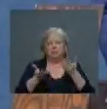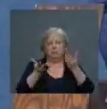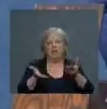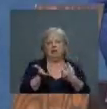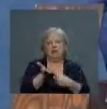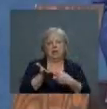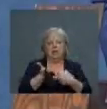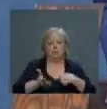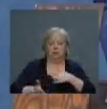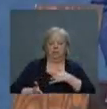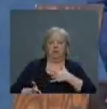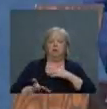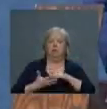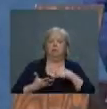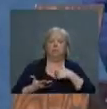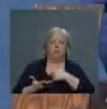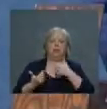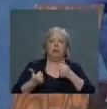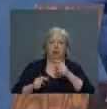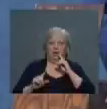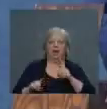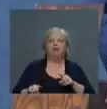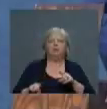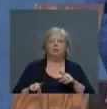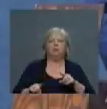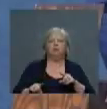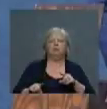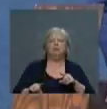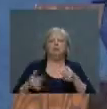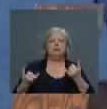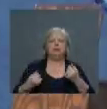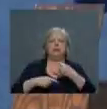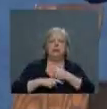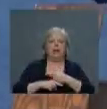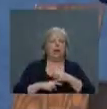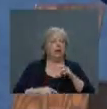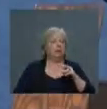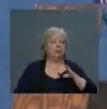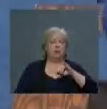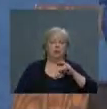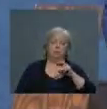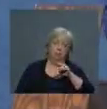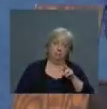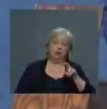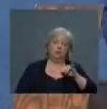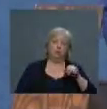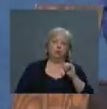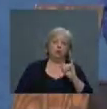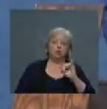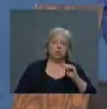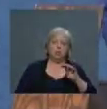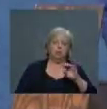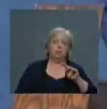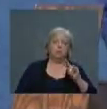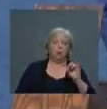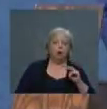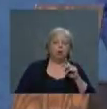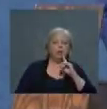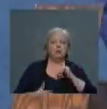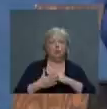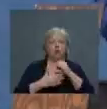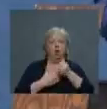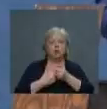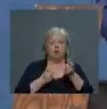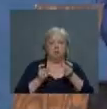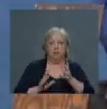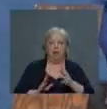we feel like we're prepared to answer those questions that we've heard from you. Mr. Jim Martin is the project manager, and he knows all